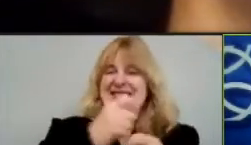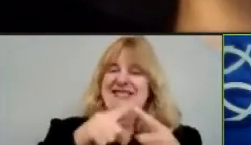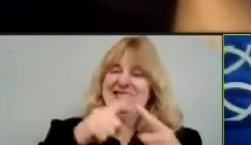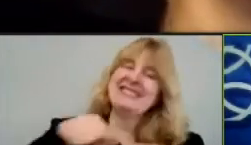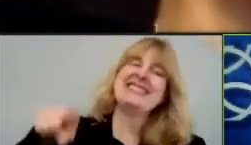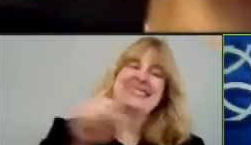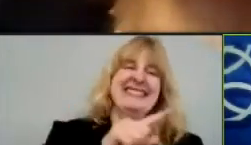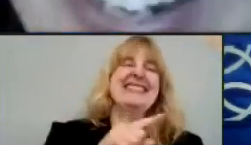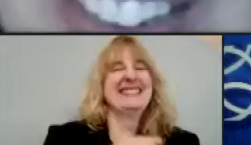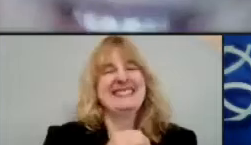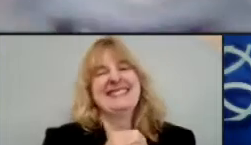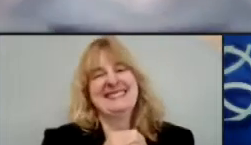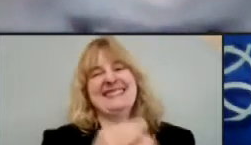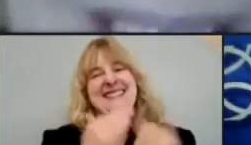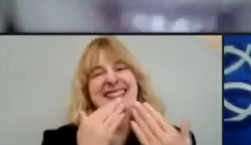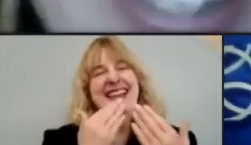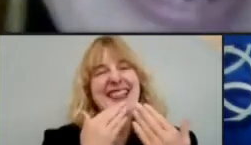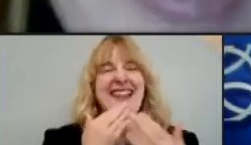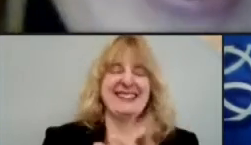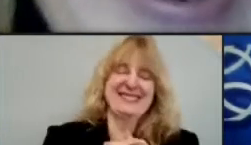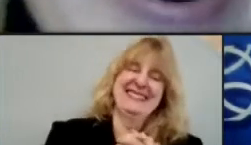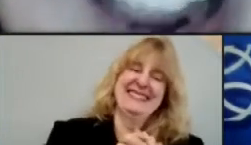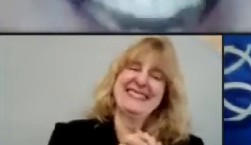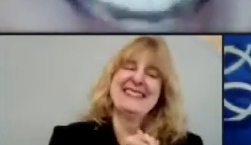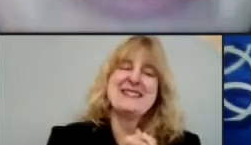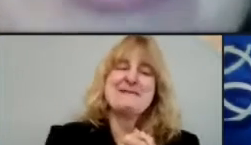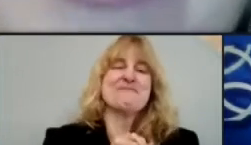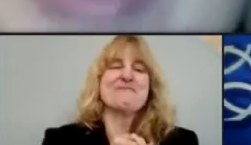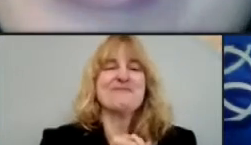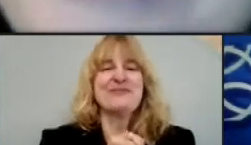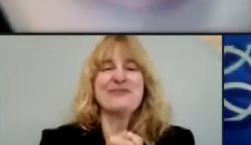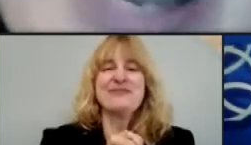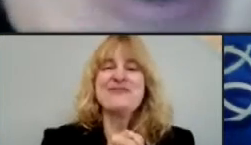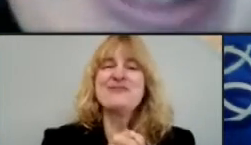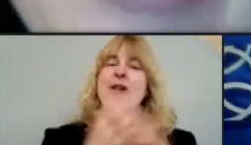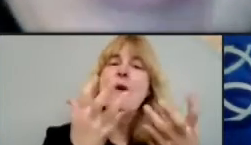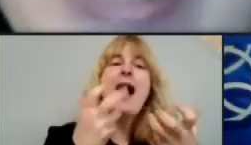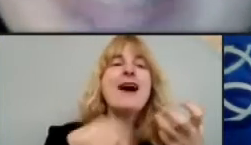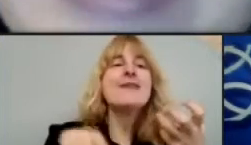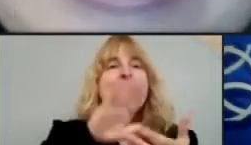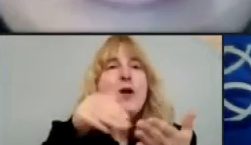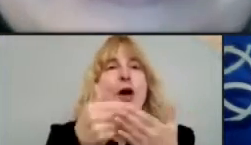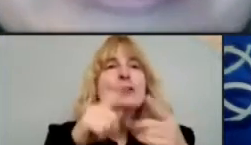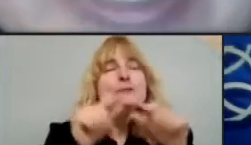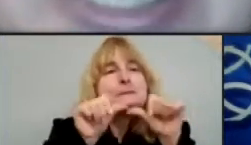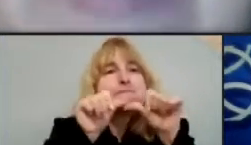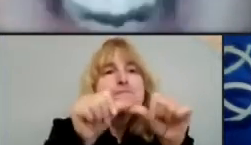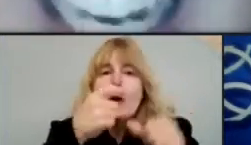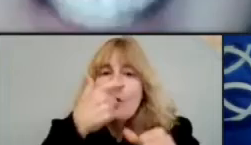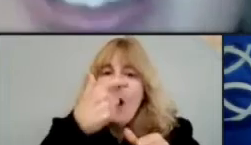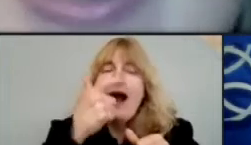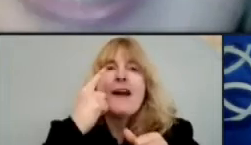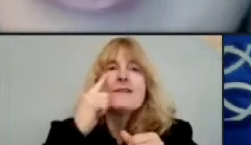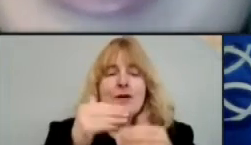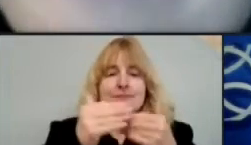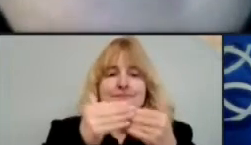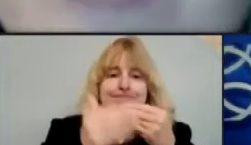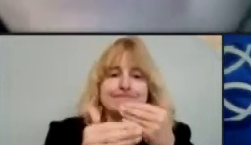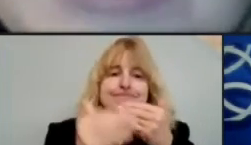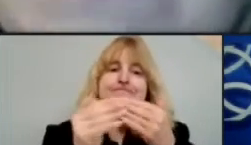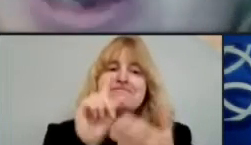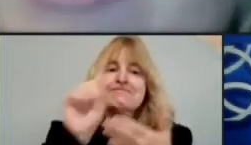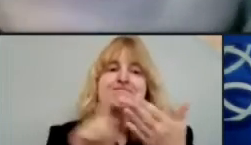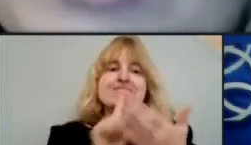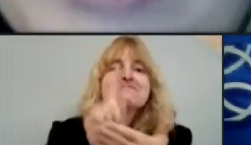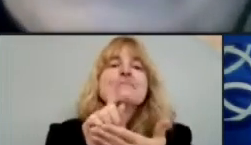Thank you. You're welcome. All right. We want you all to stay with us for the next 60 minutes so you can stay